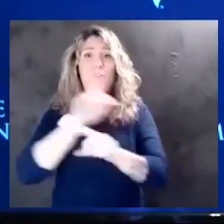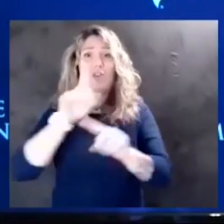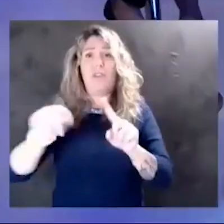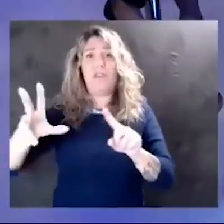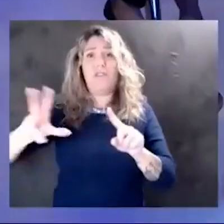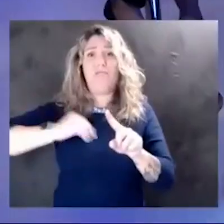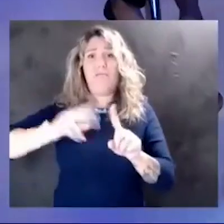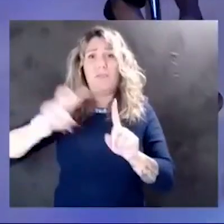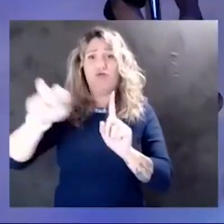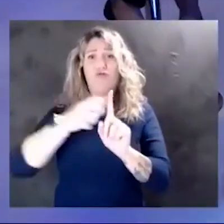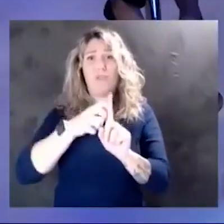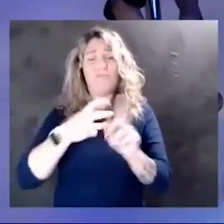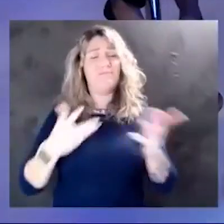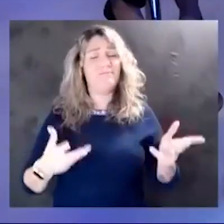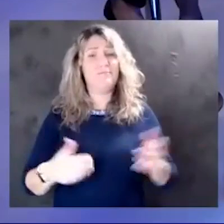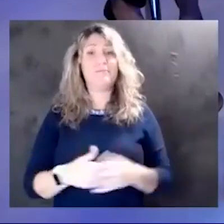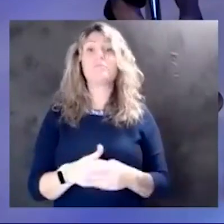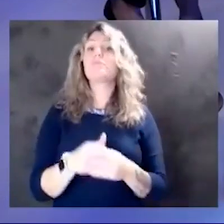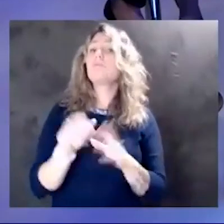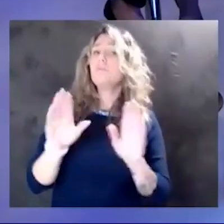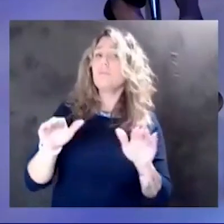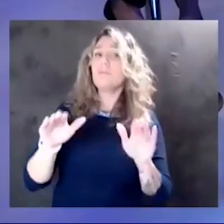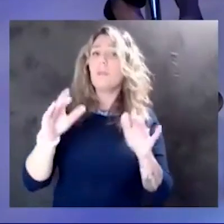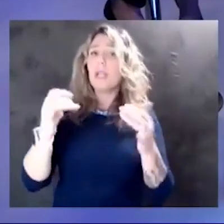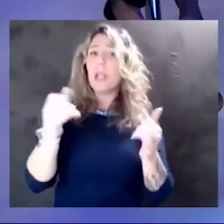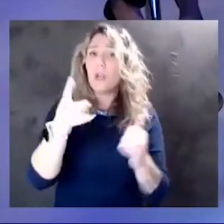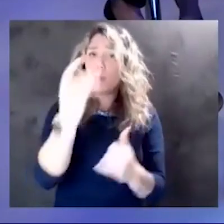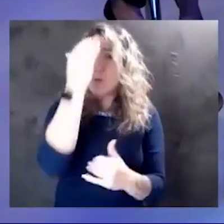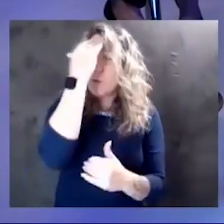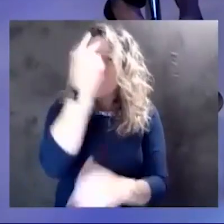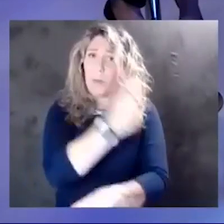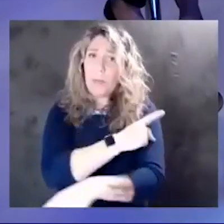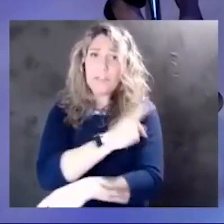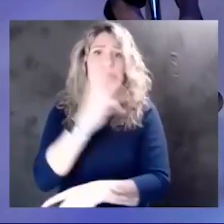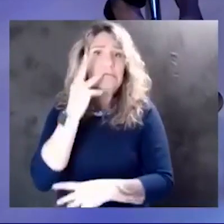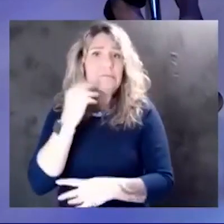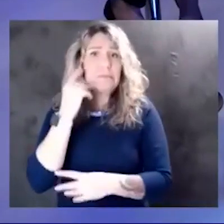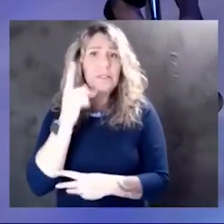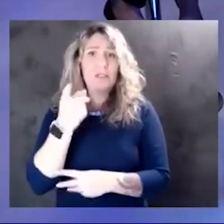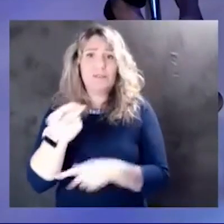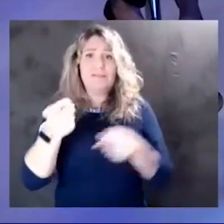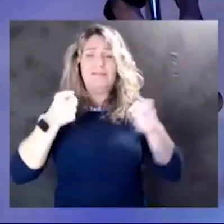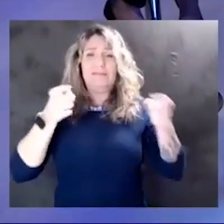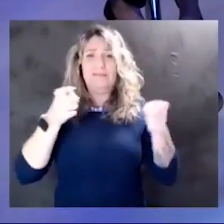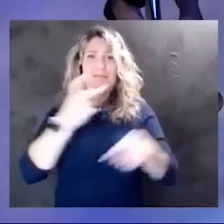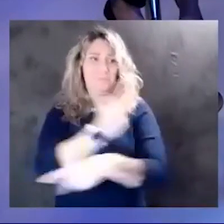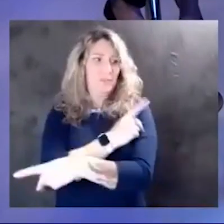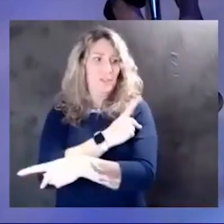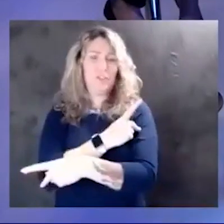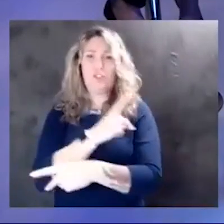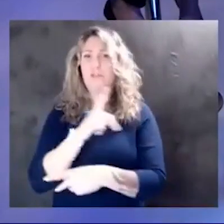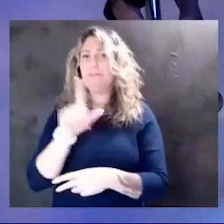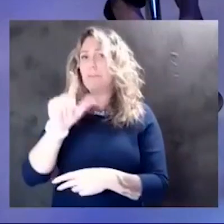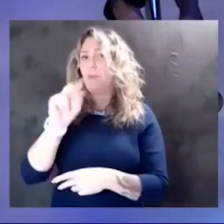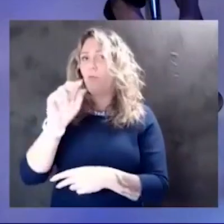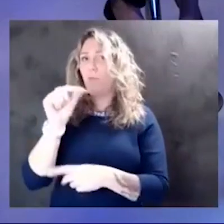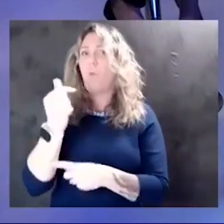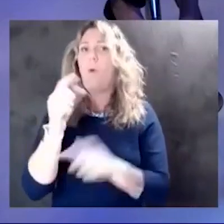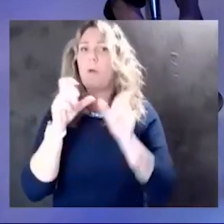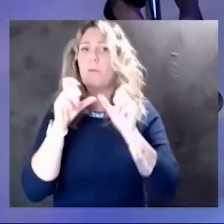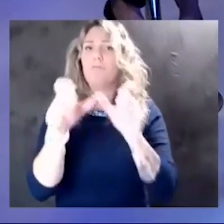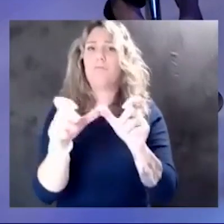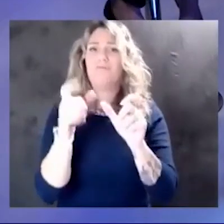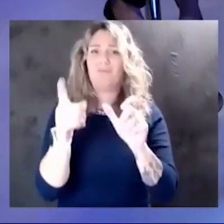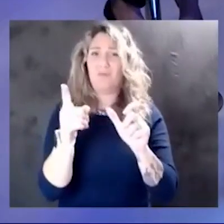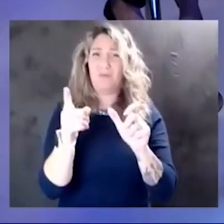So Dr. Polsak, so now you know what your patients are going through. You've been handling COVID patients, long haulers. I know you said you've lost some patients.